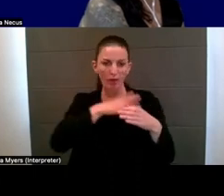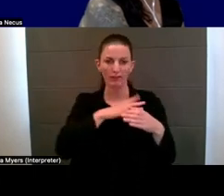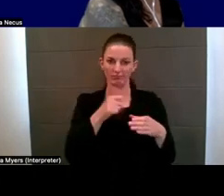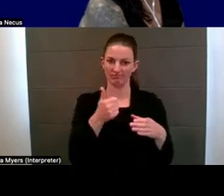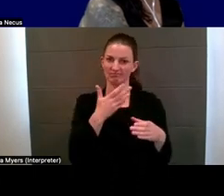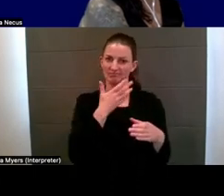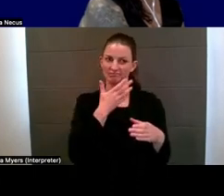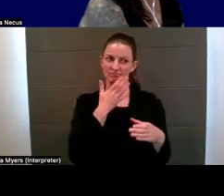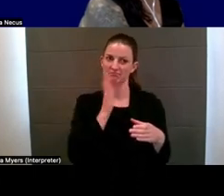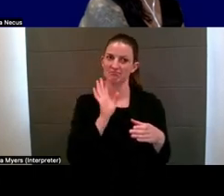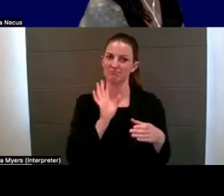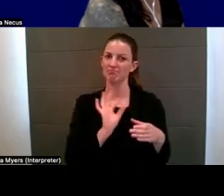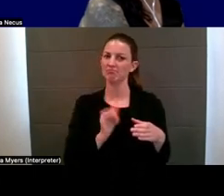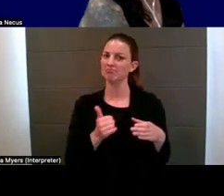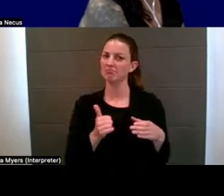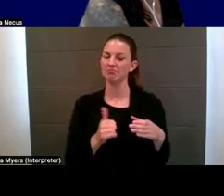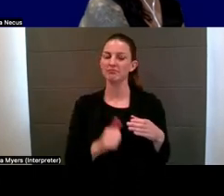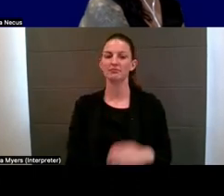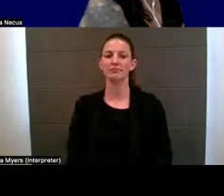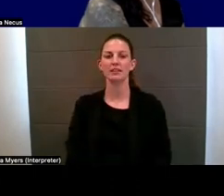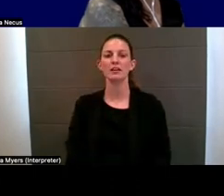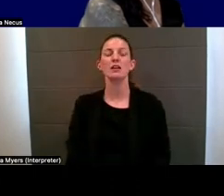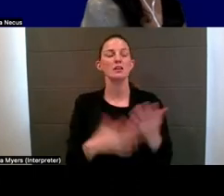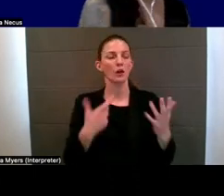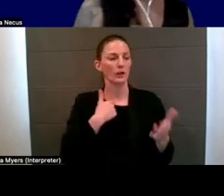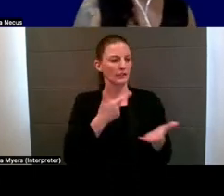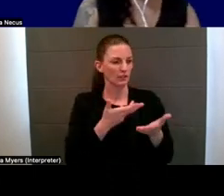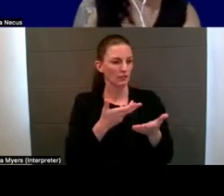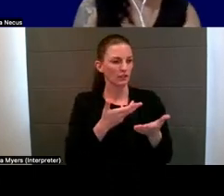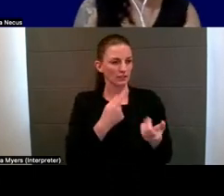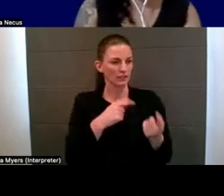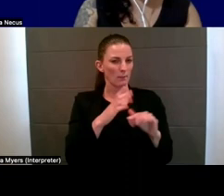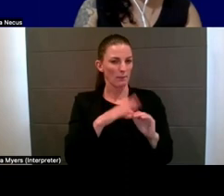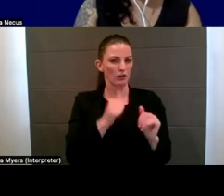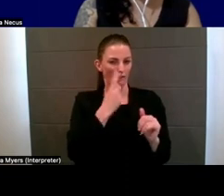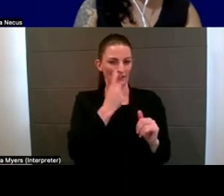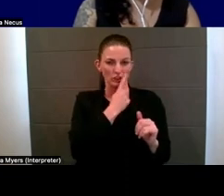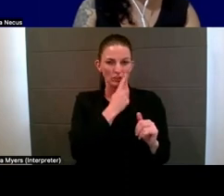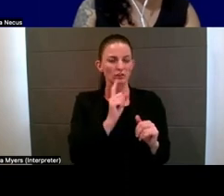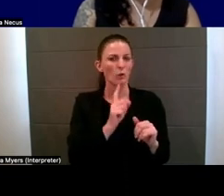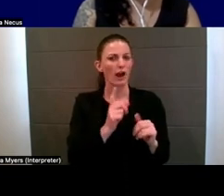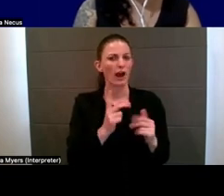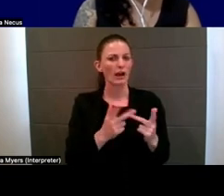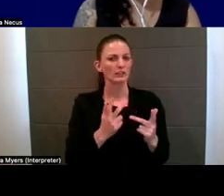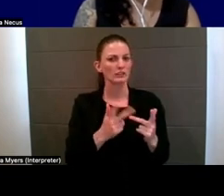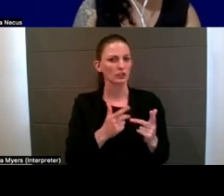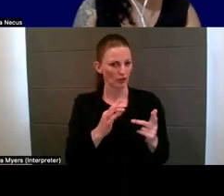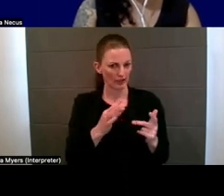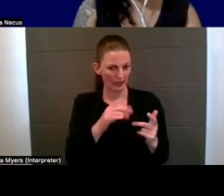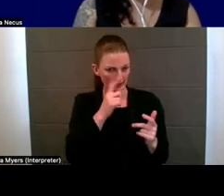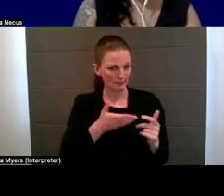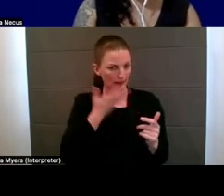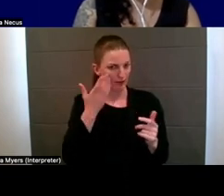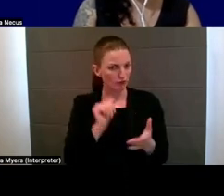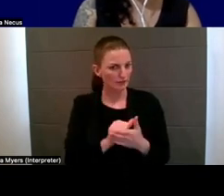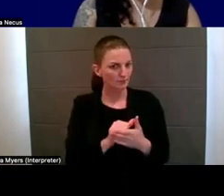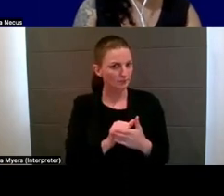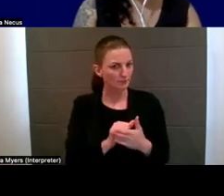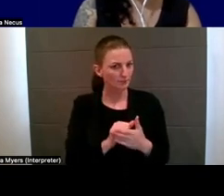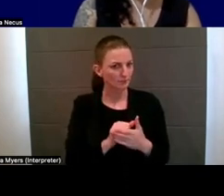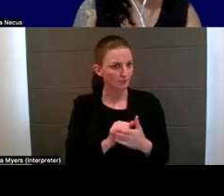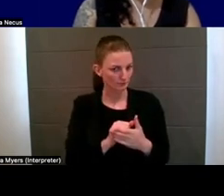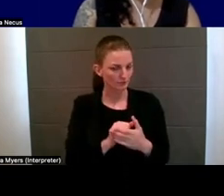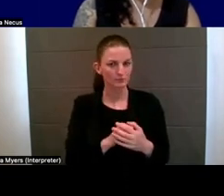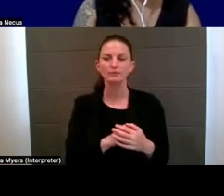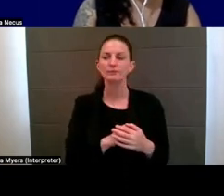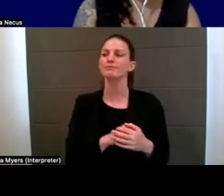And so we talked a bit about your vision. What are the senses? Like, you don't have a sense of smell, right? We've talked about that.